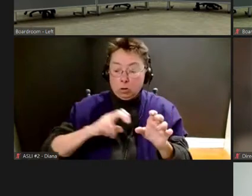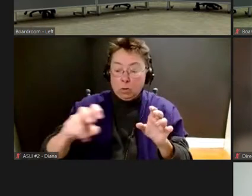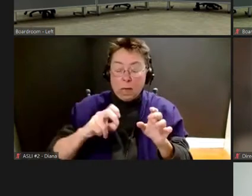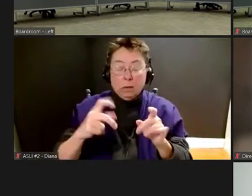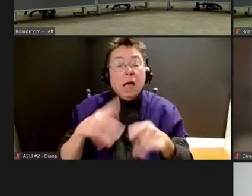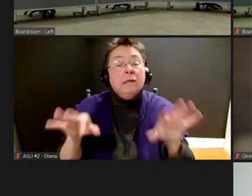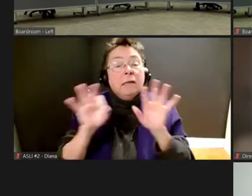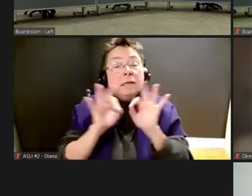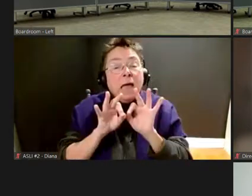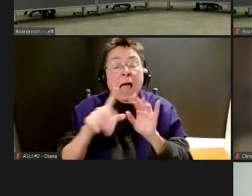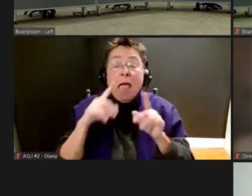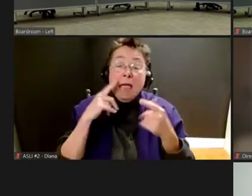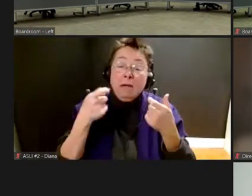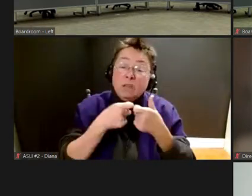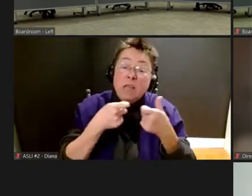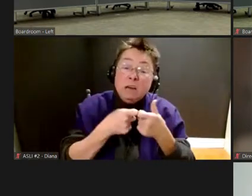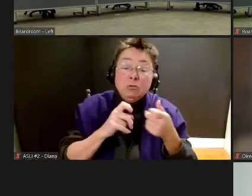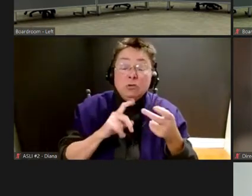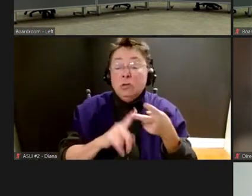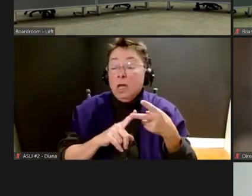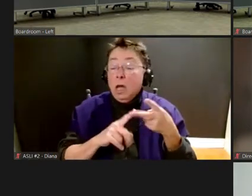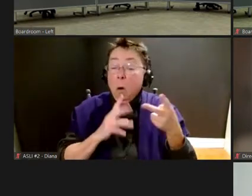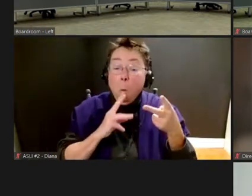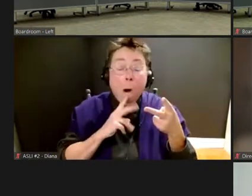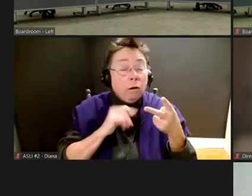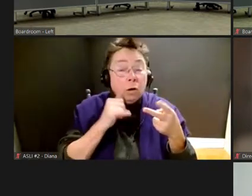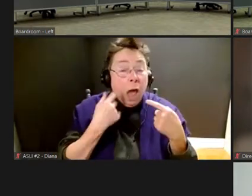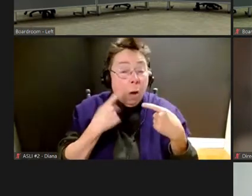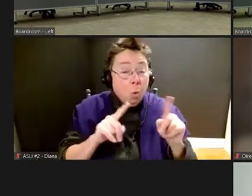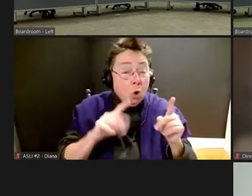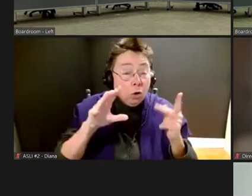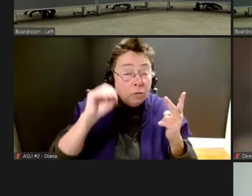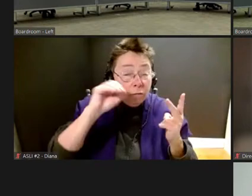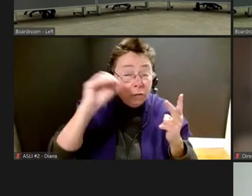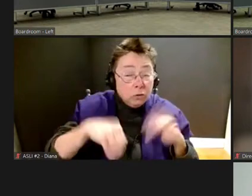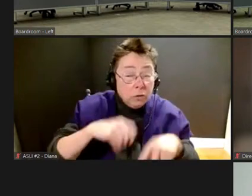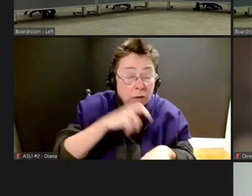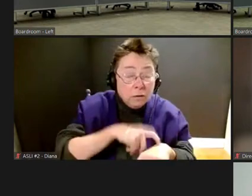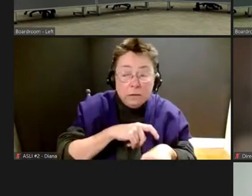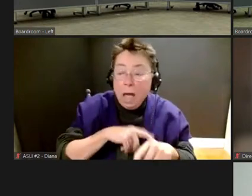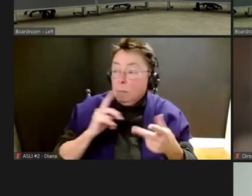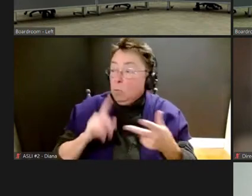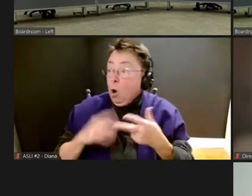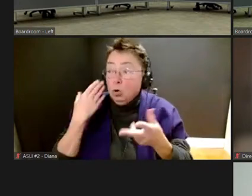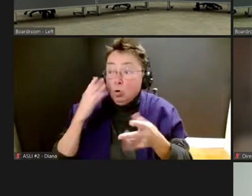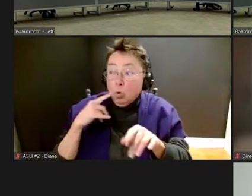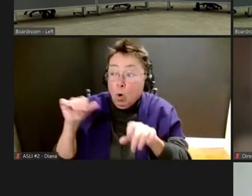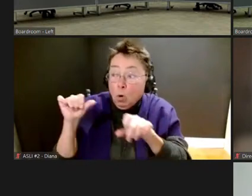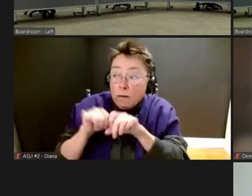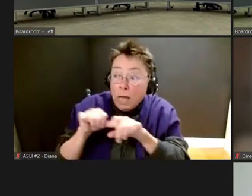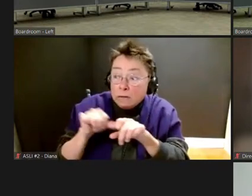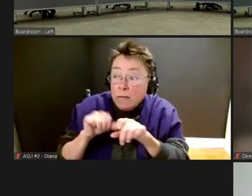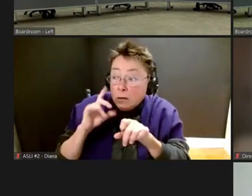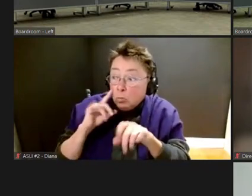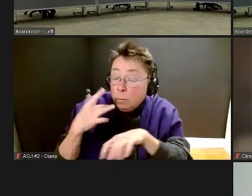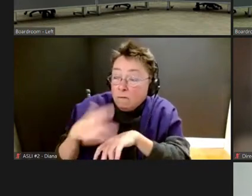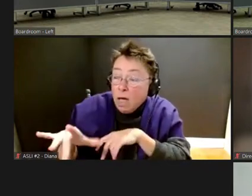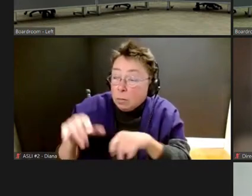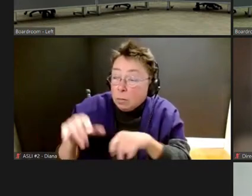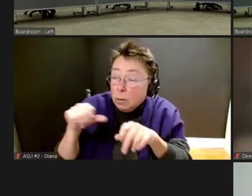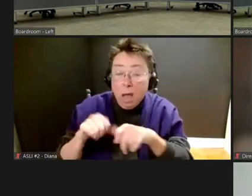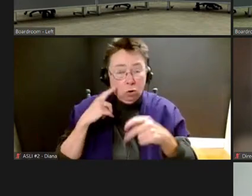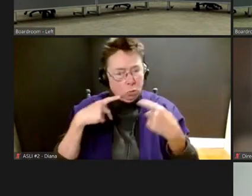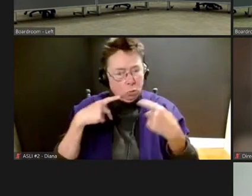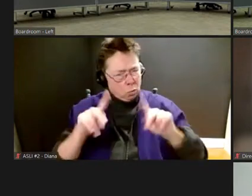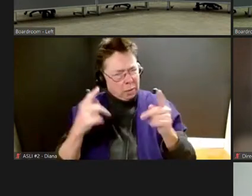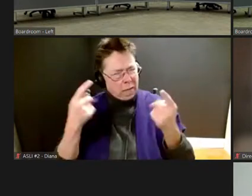water or electricity wasn't working 50% of the time, or if there was no way to know whether there would be any gasoline available at your nearest gas station, would we allow that to